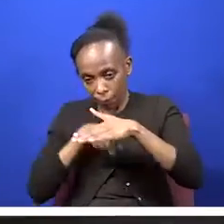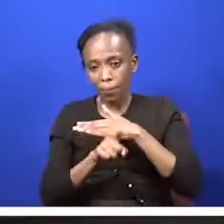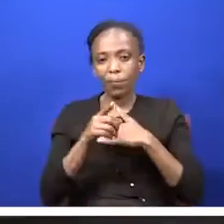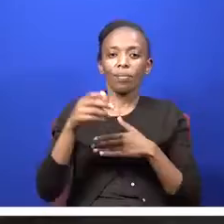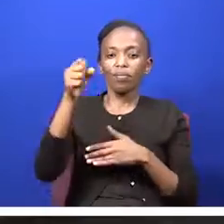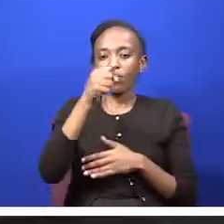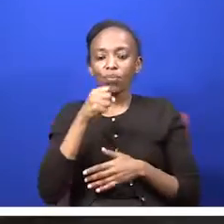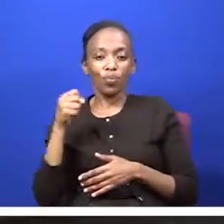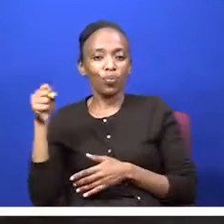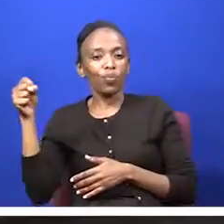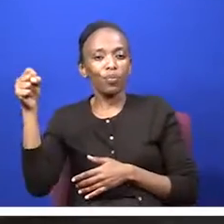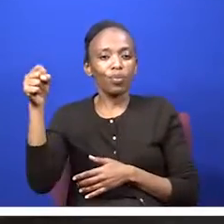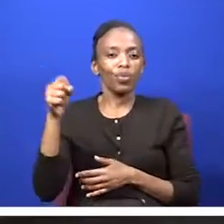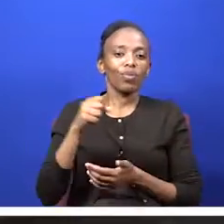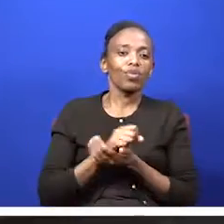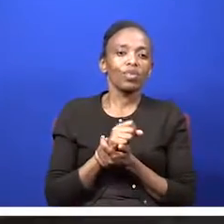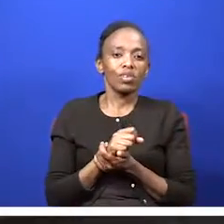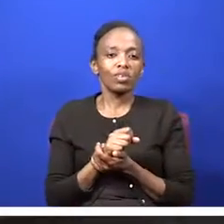it. You gotta go through the